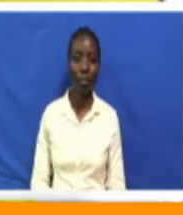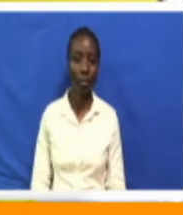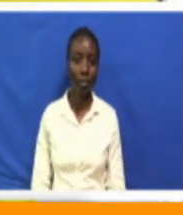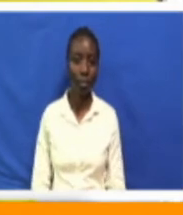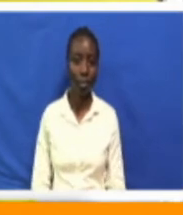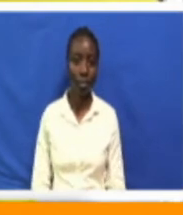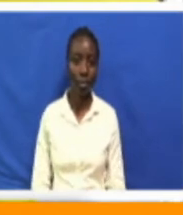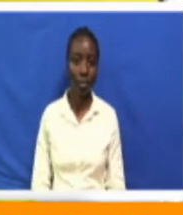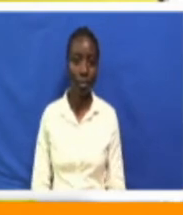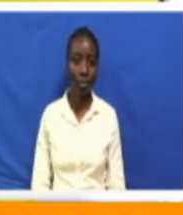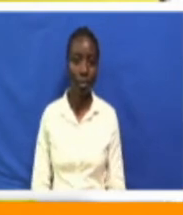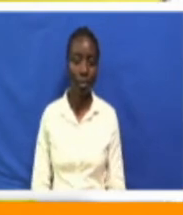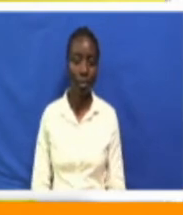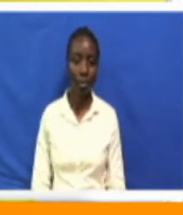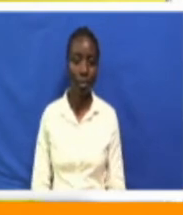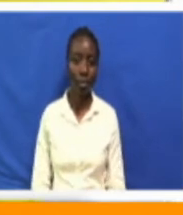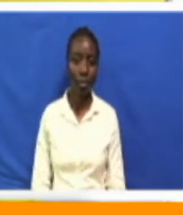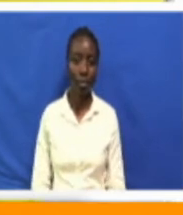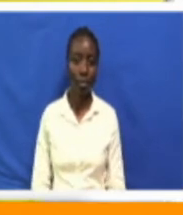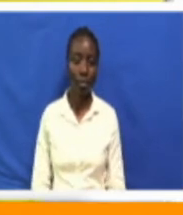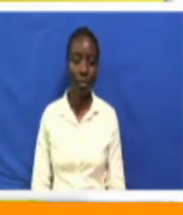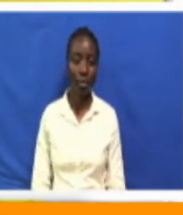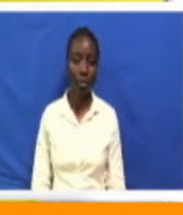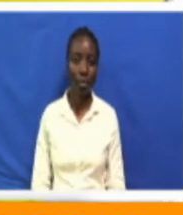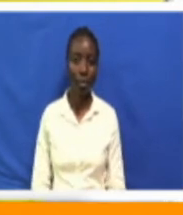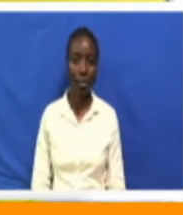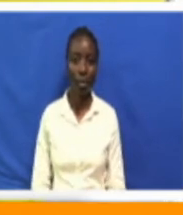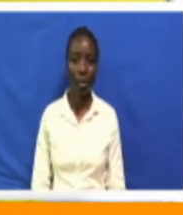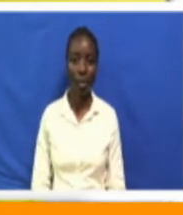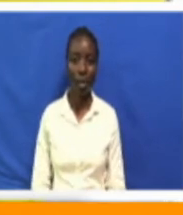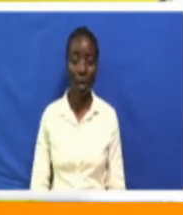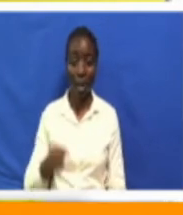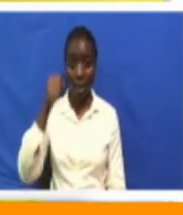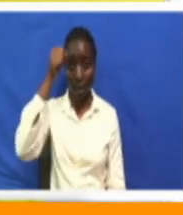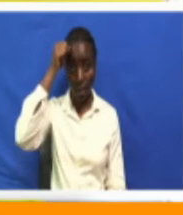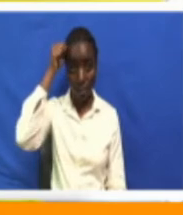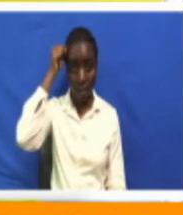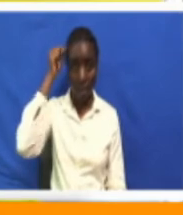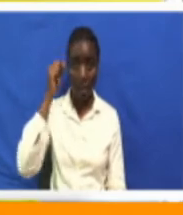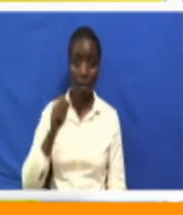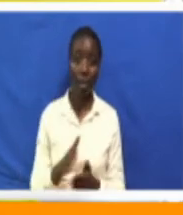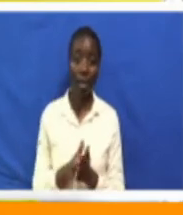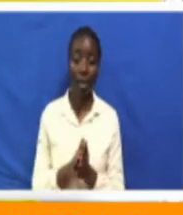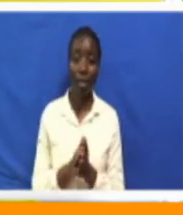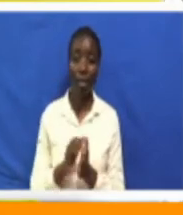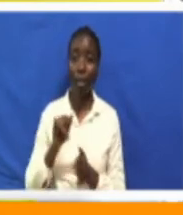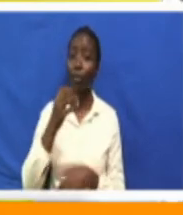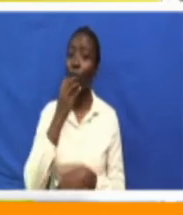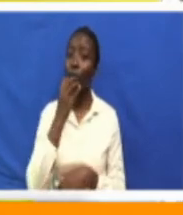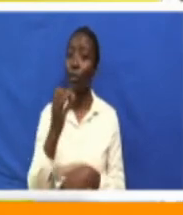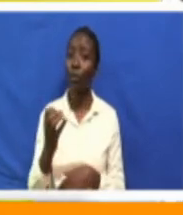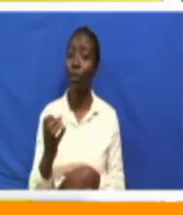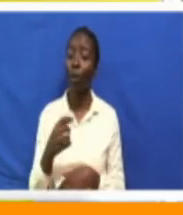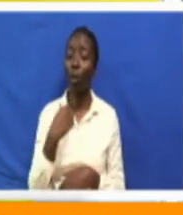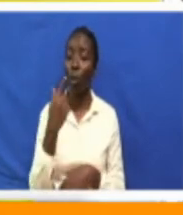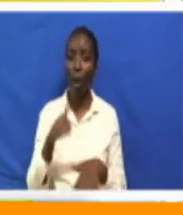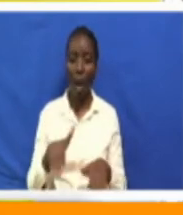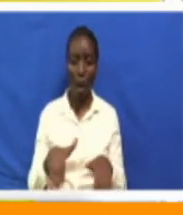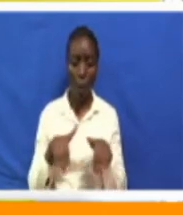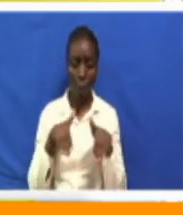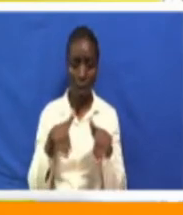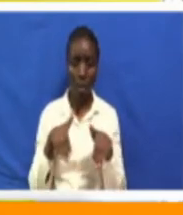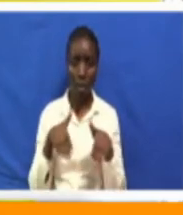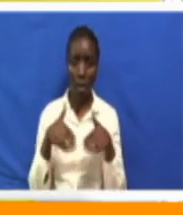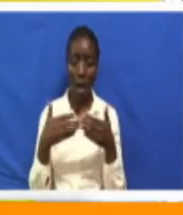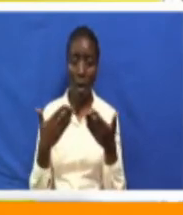the for the Youth and for the Samaritans whom they were awaiting could give her or